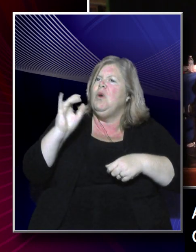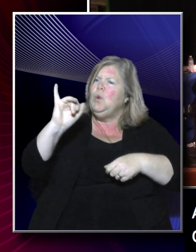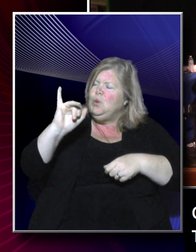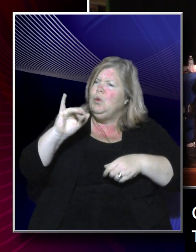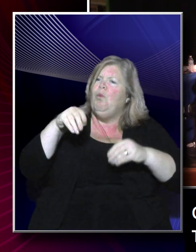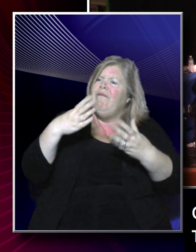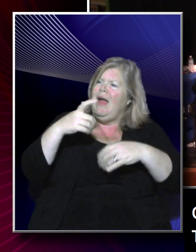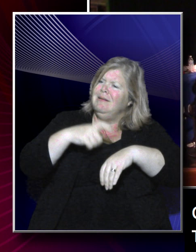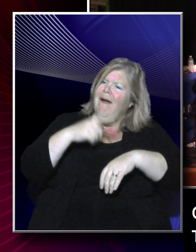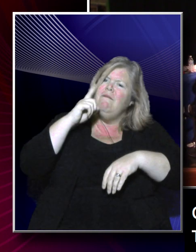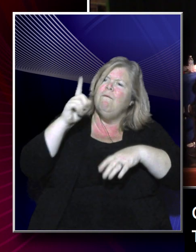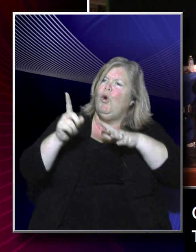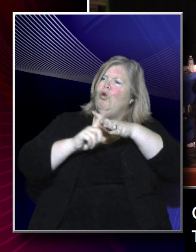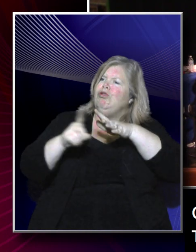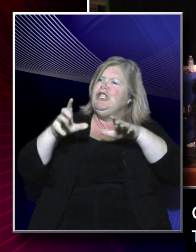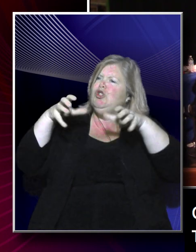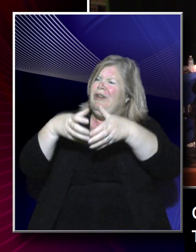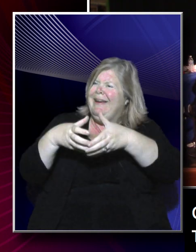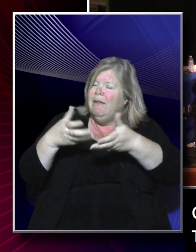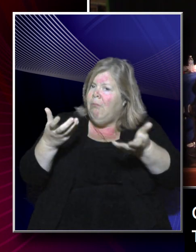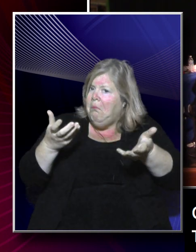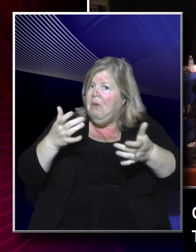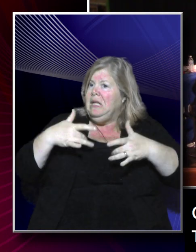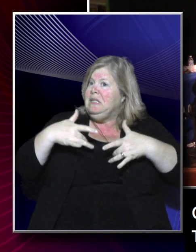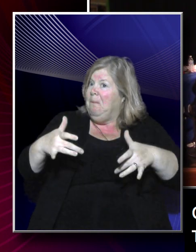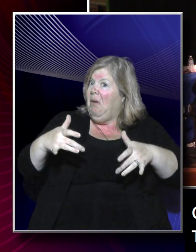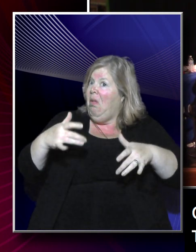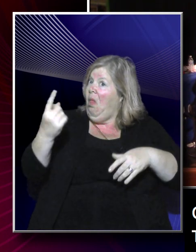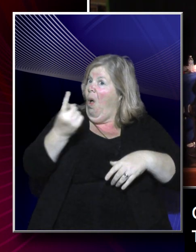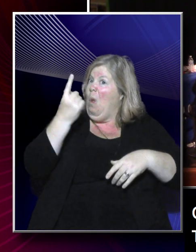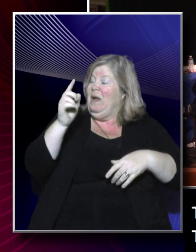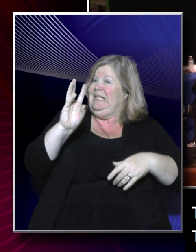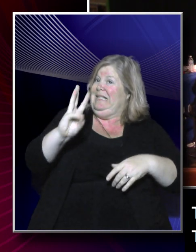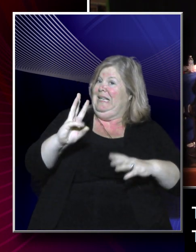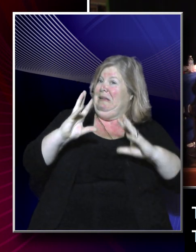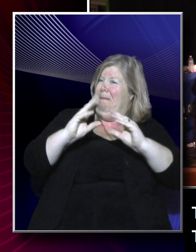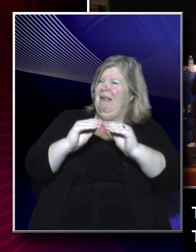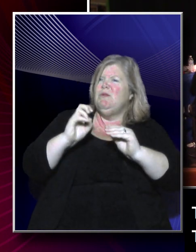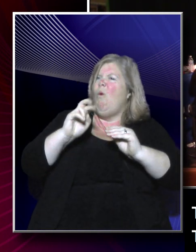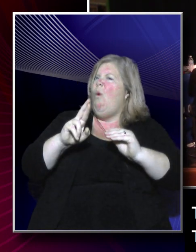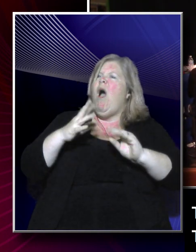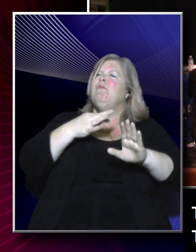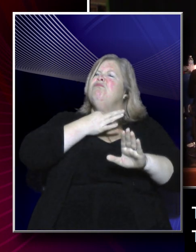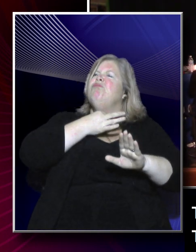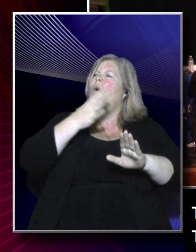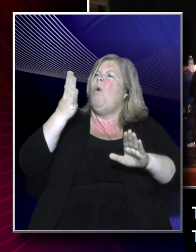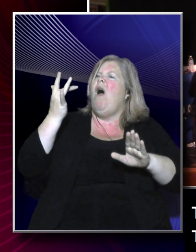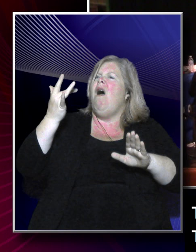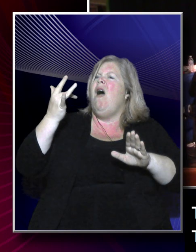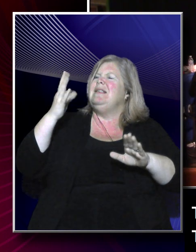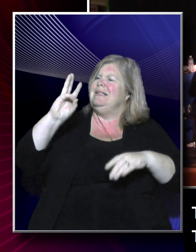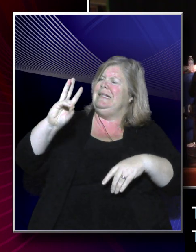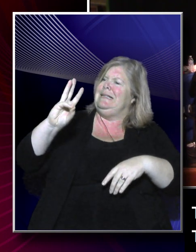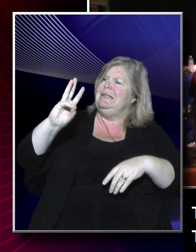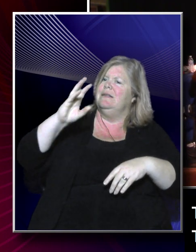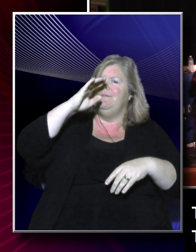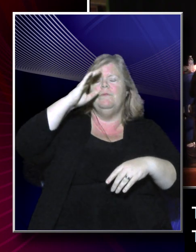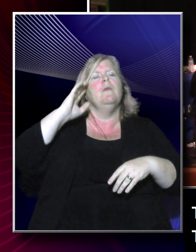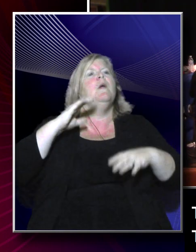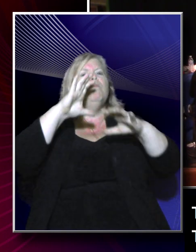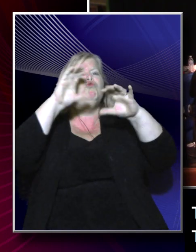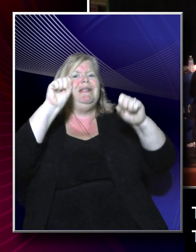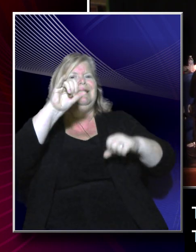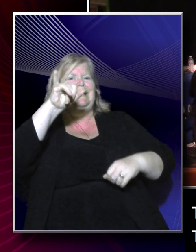retreat. So is that typical to have 6, or just as to curious why there's 6? This is Mark Sims